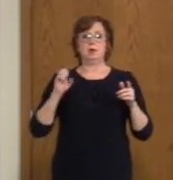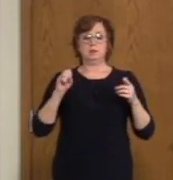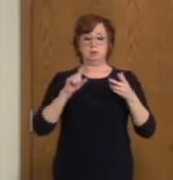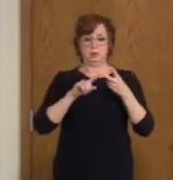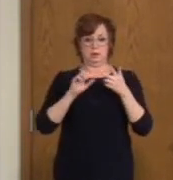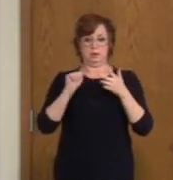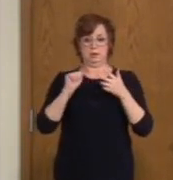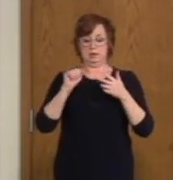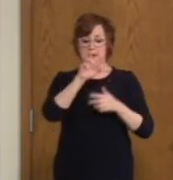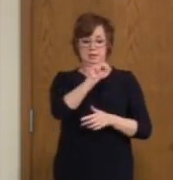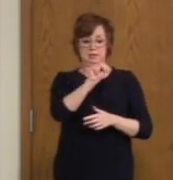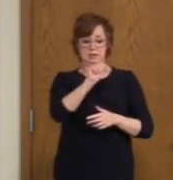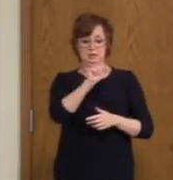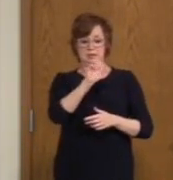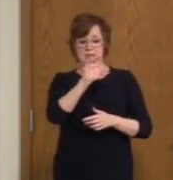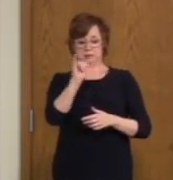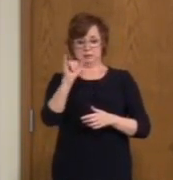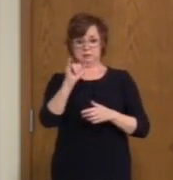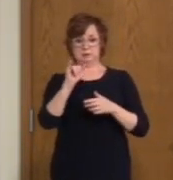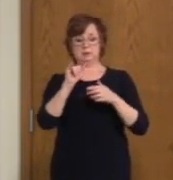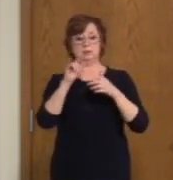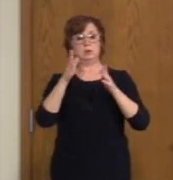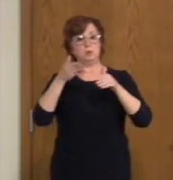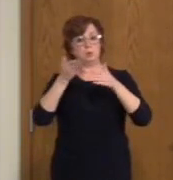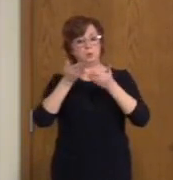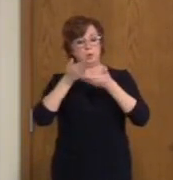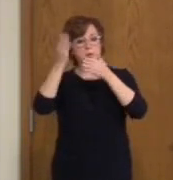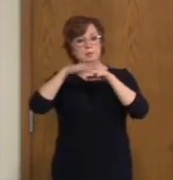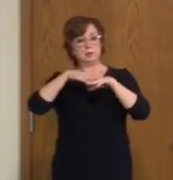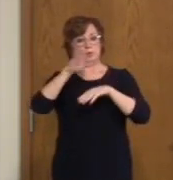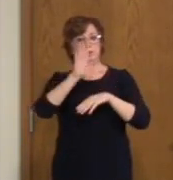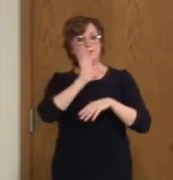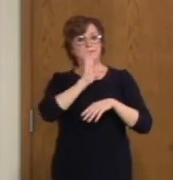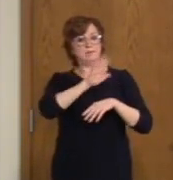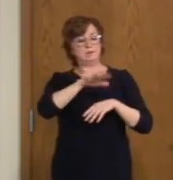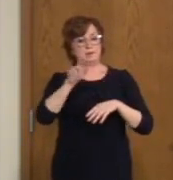from NACI on the AstraZeneca vaccine, and